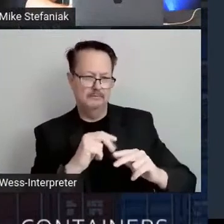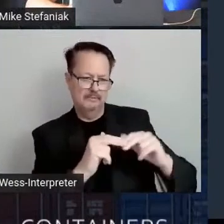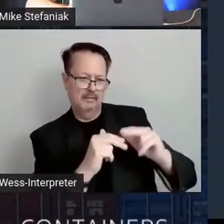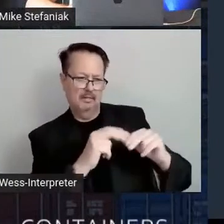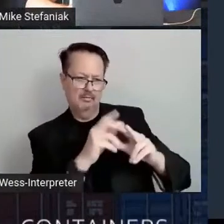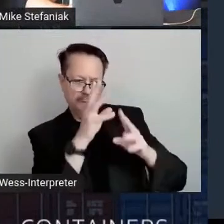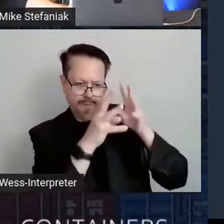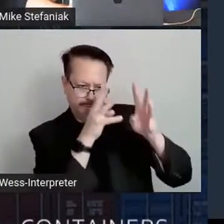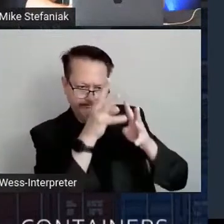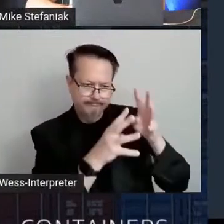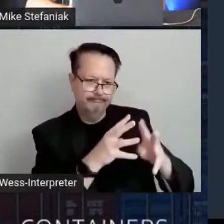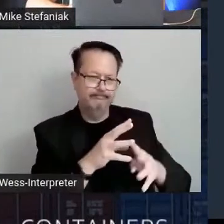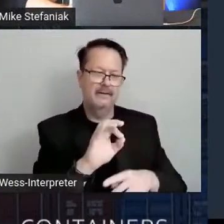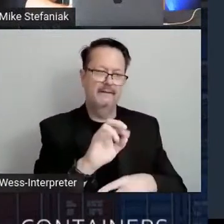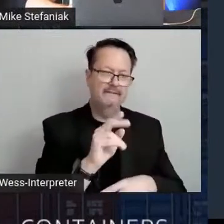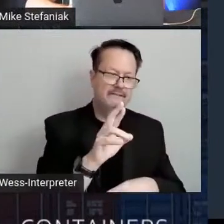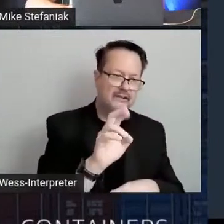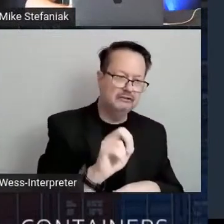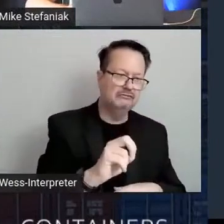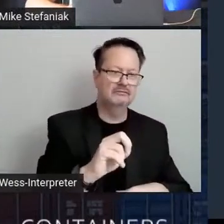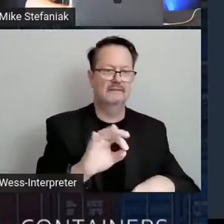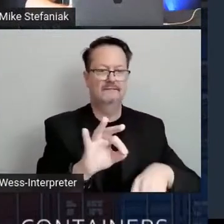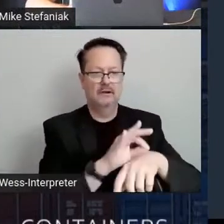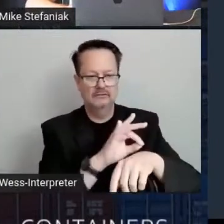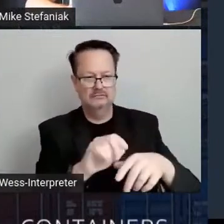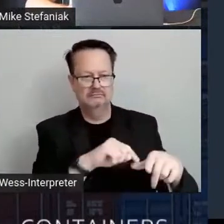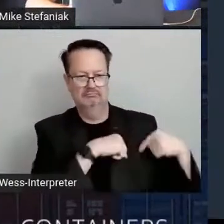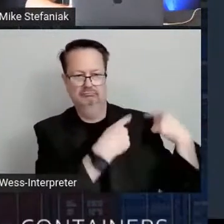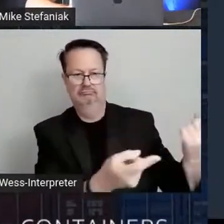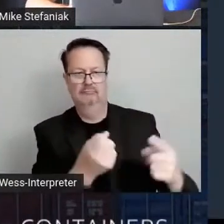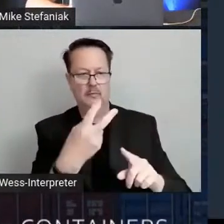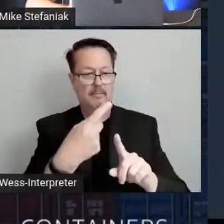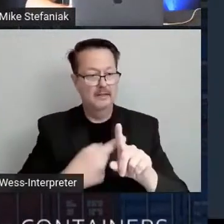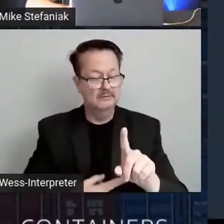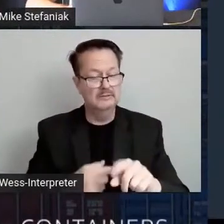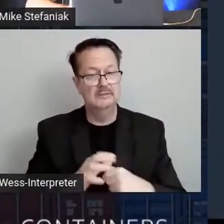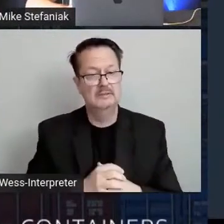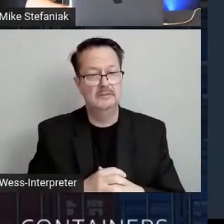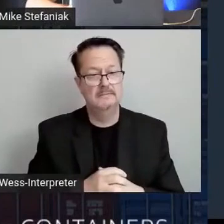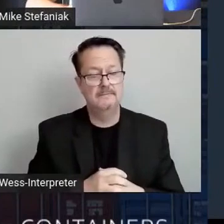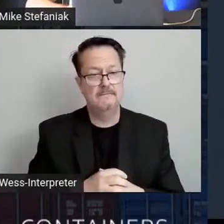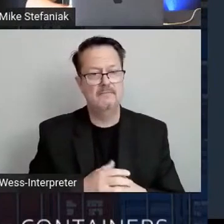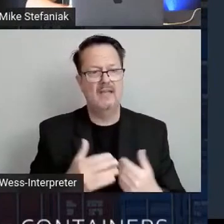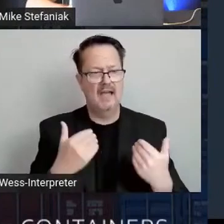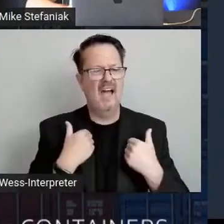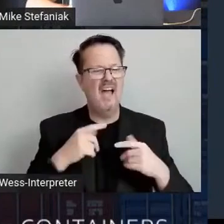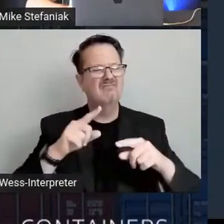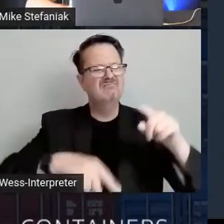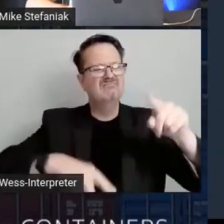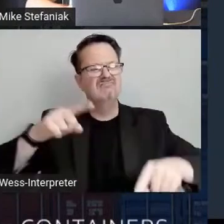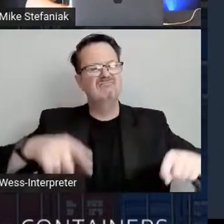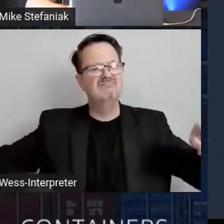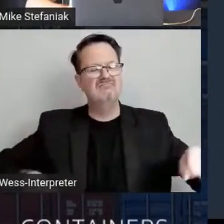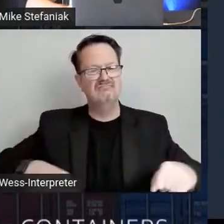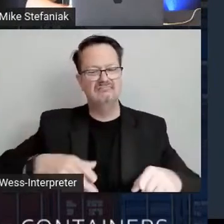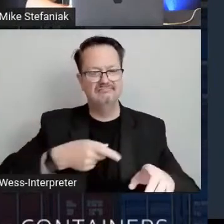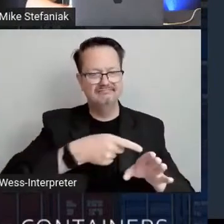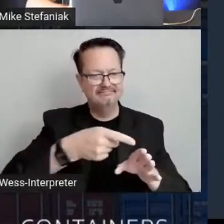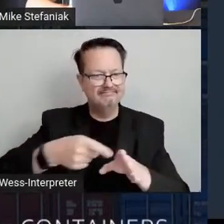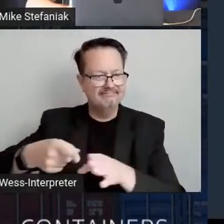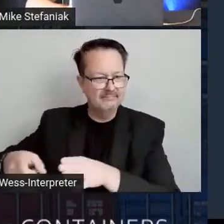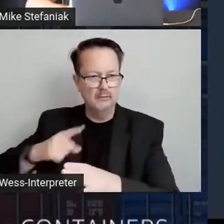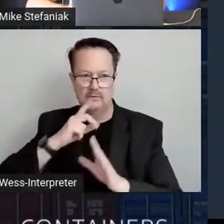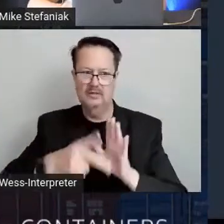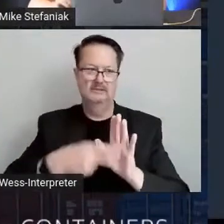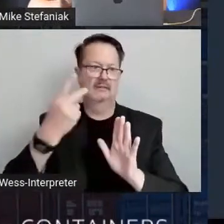and functionality over the last 12 months. There are various areas that we've really doubled down